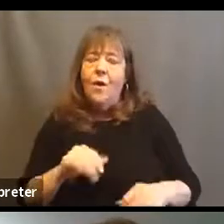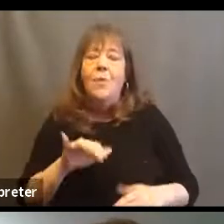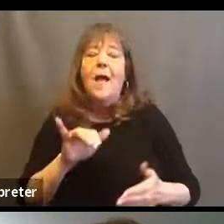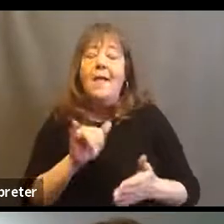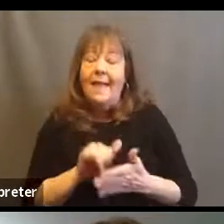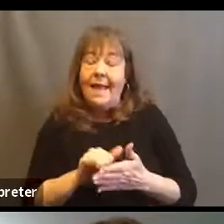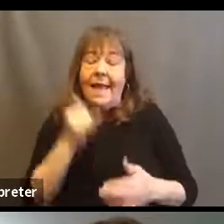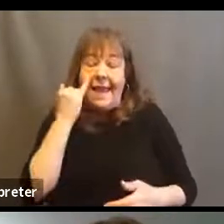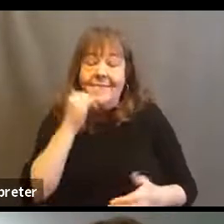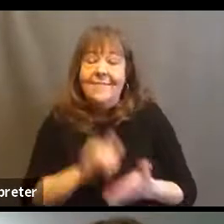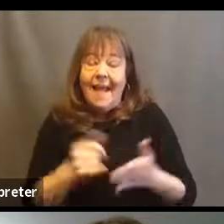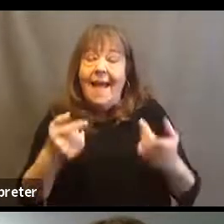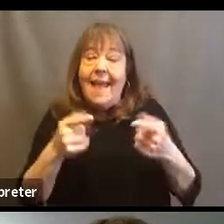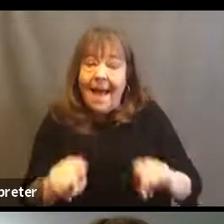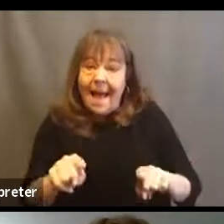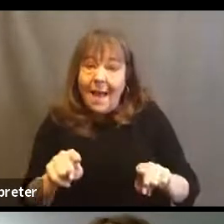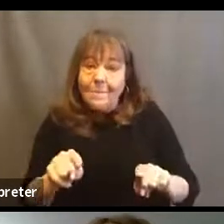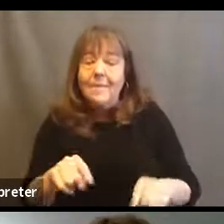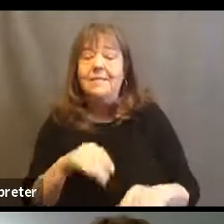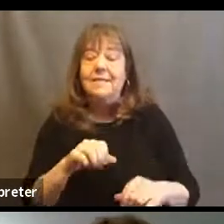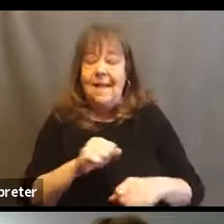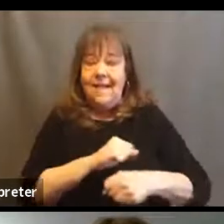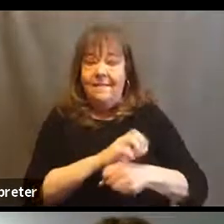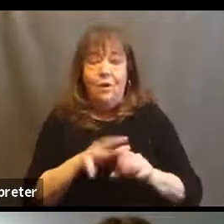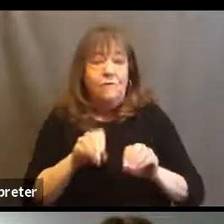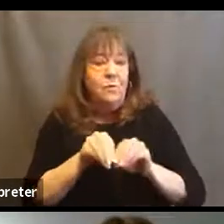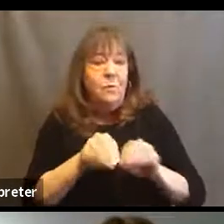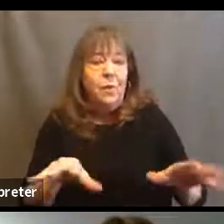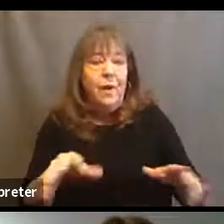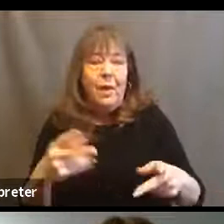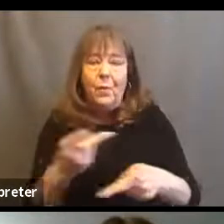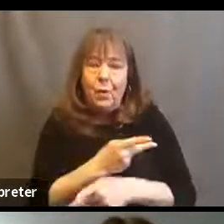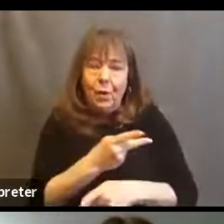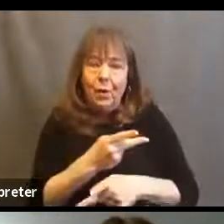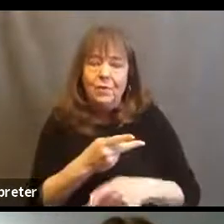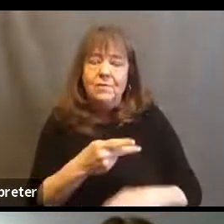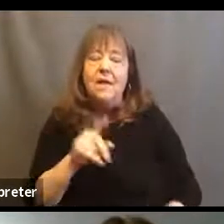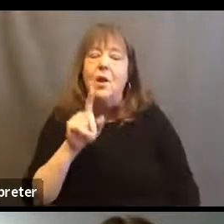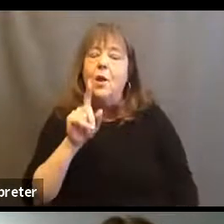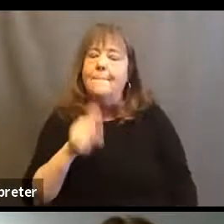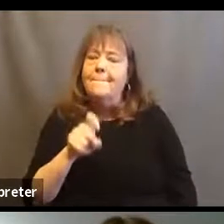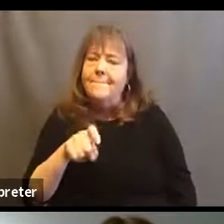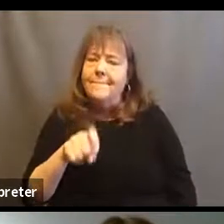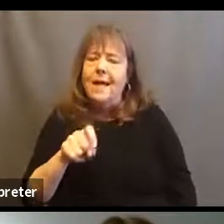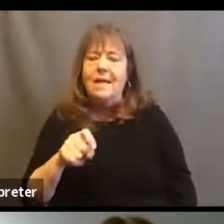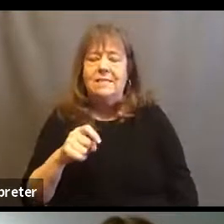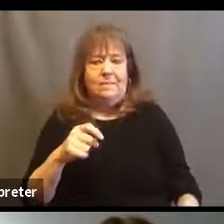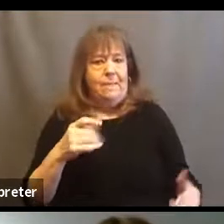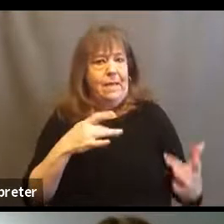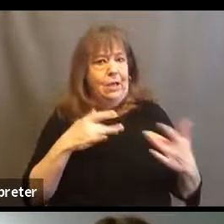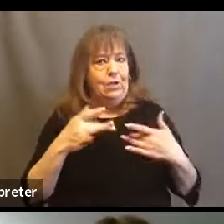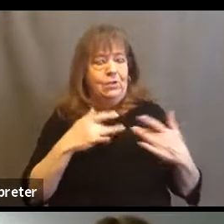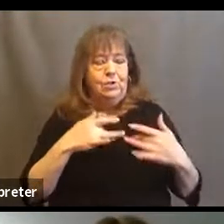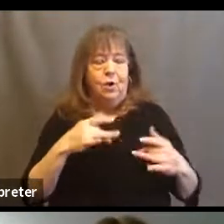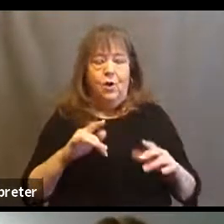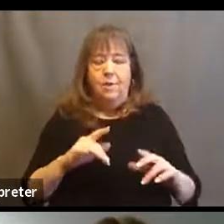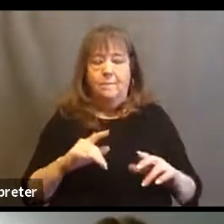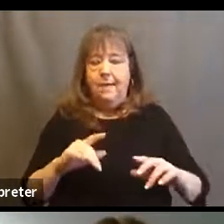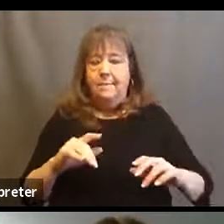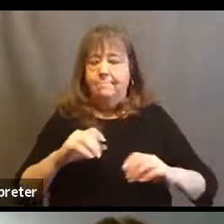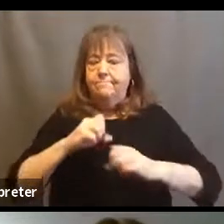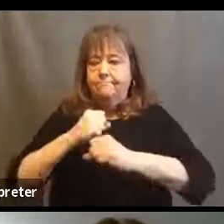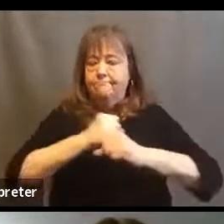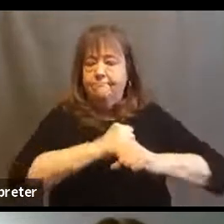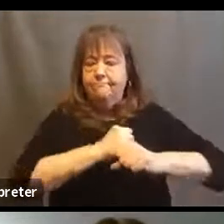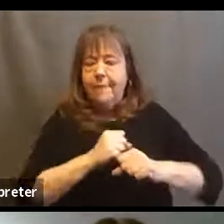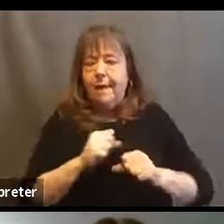this virus to take advantage of us if we continue to do that. So again, we got to keep our alerts up and keep our guard up as long as we continue